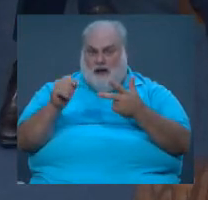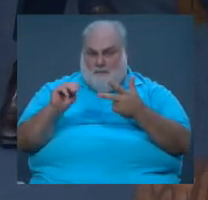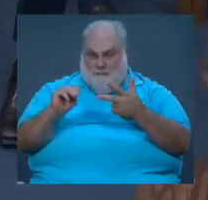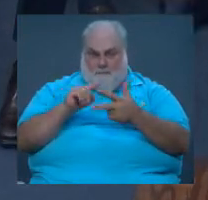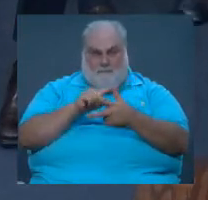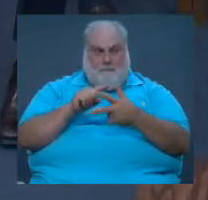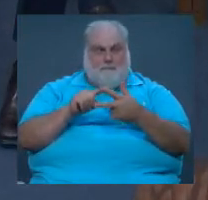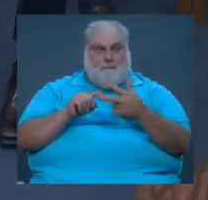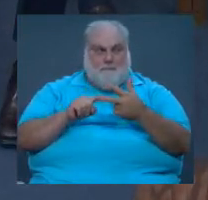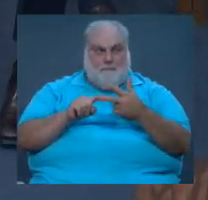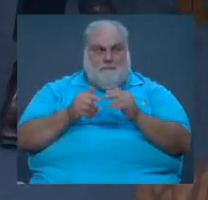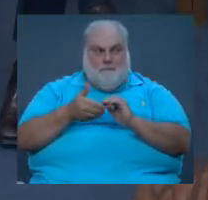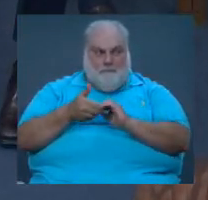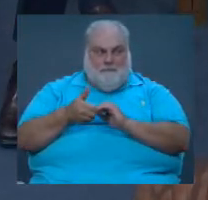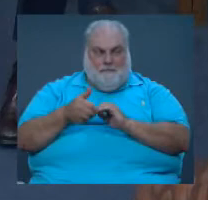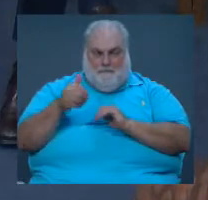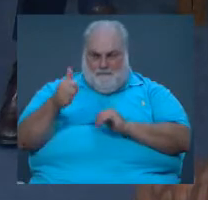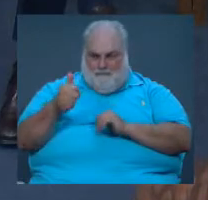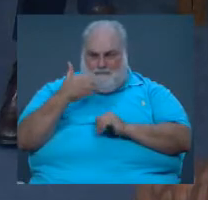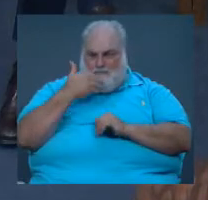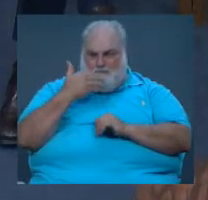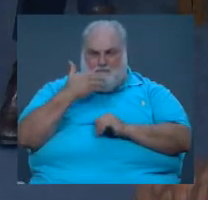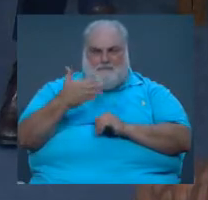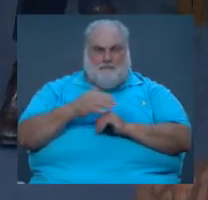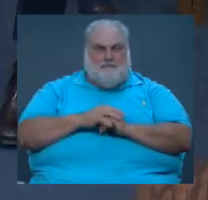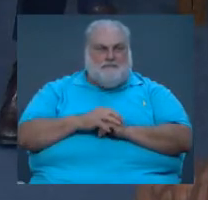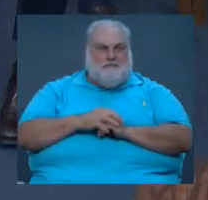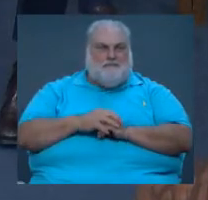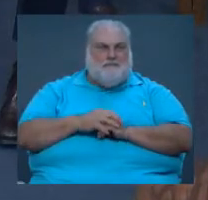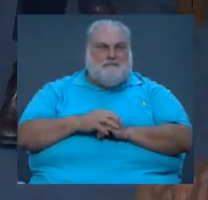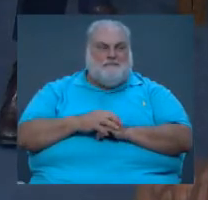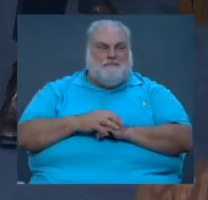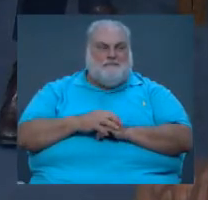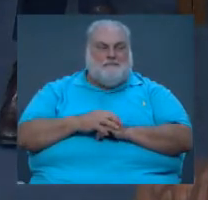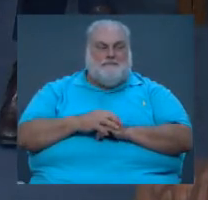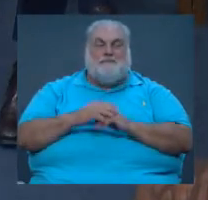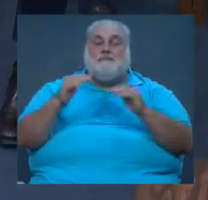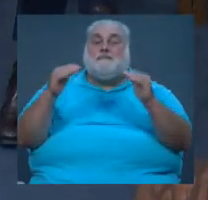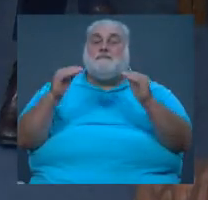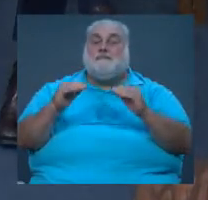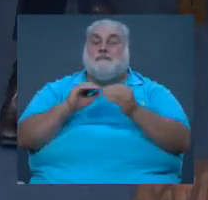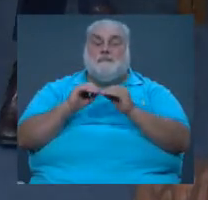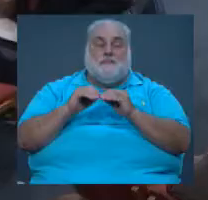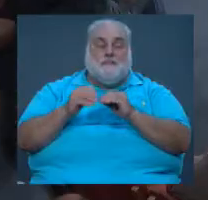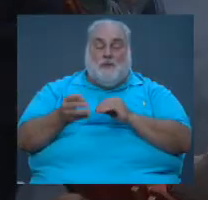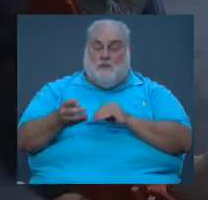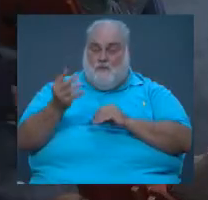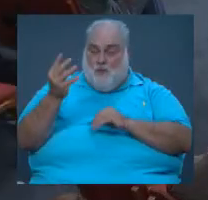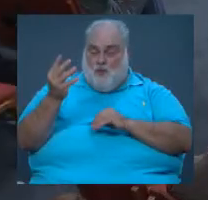you. that won this year. That's mine. Thank you so much, Mr. Hinton. For item number 4,